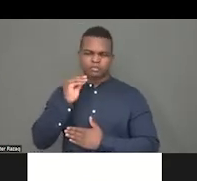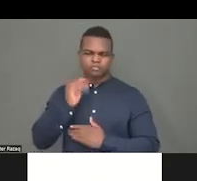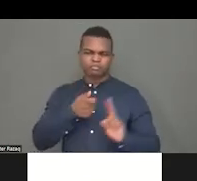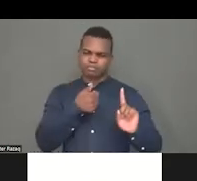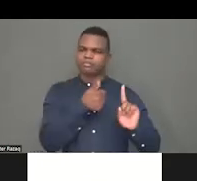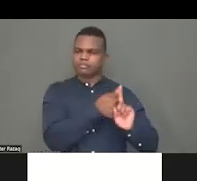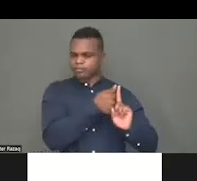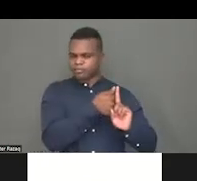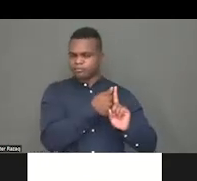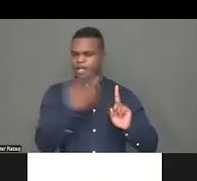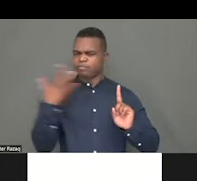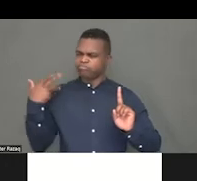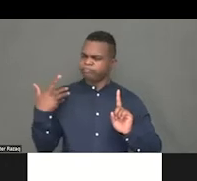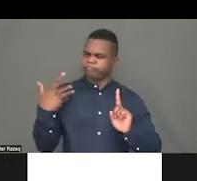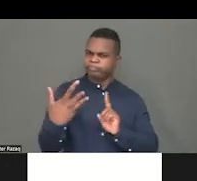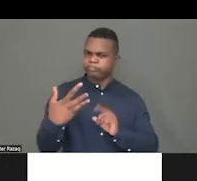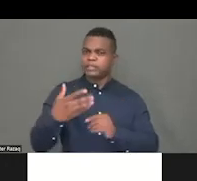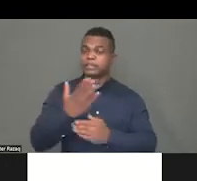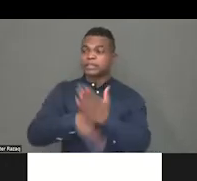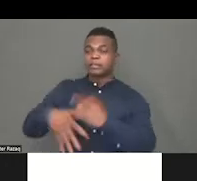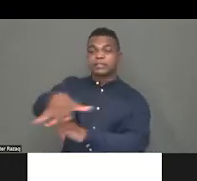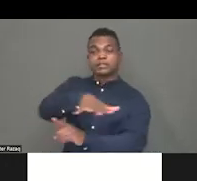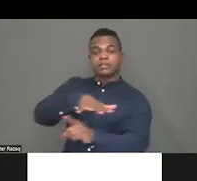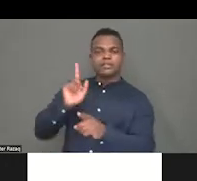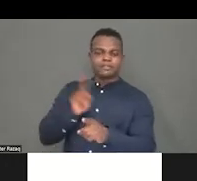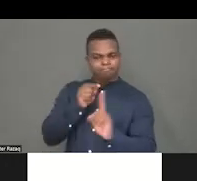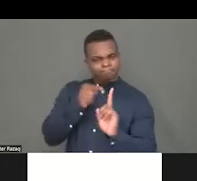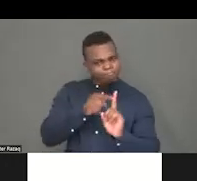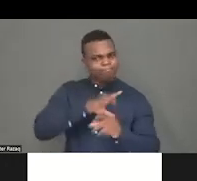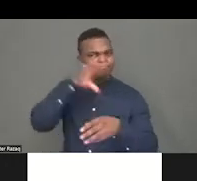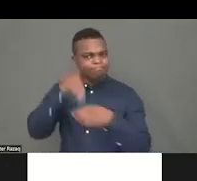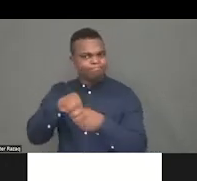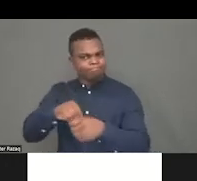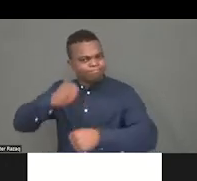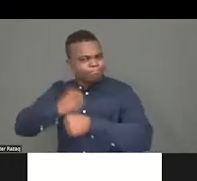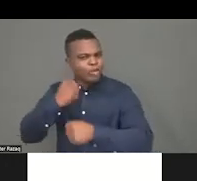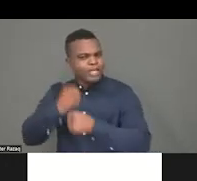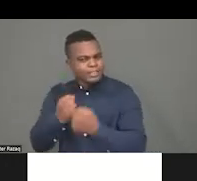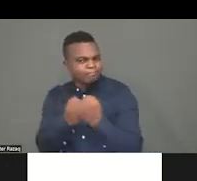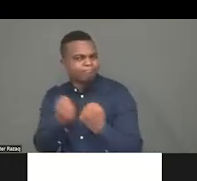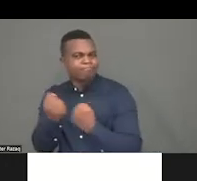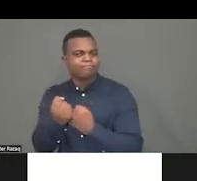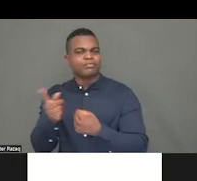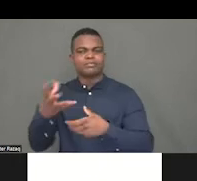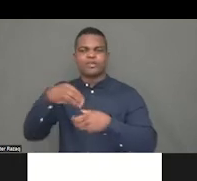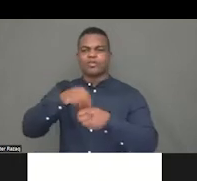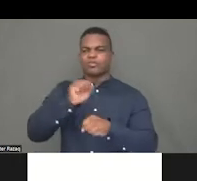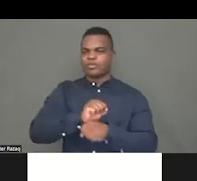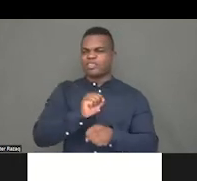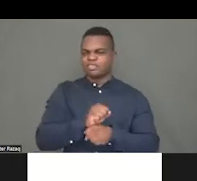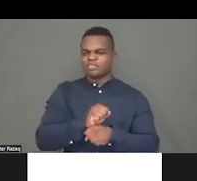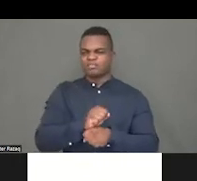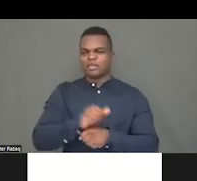Federation of Ethiopian Associations of Persons with Disability, she's been the first and only female executive